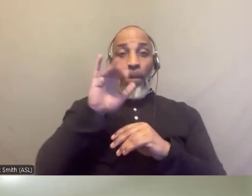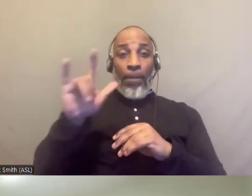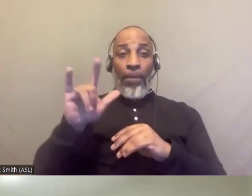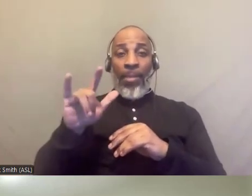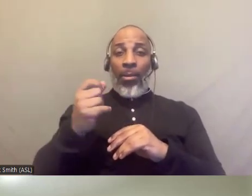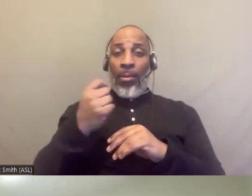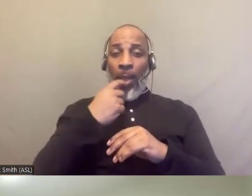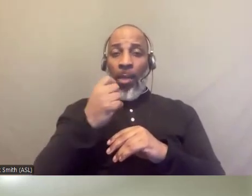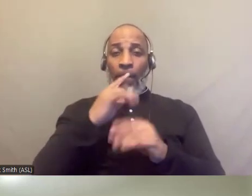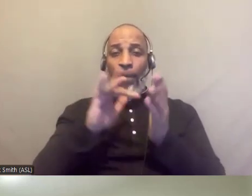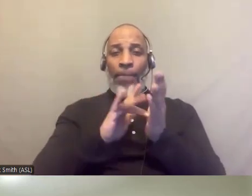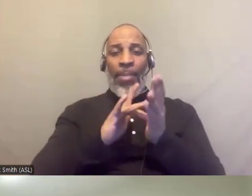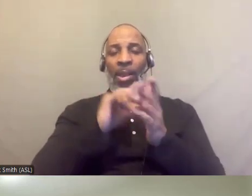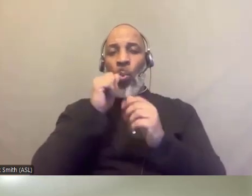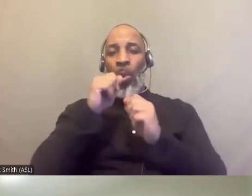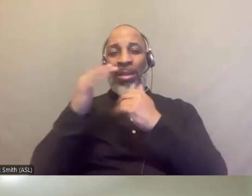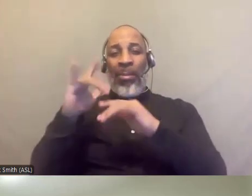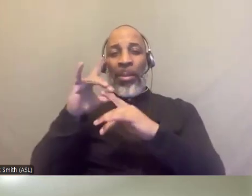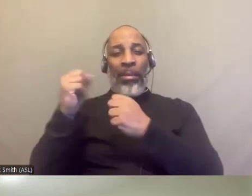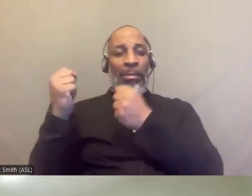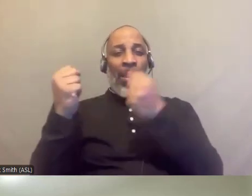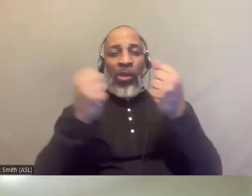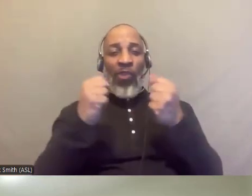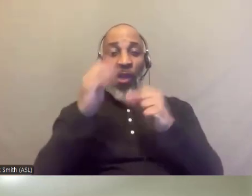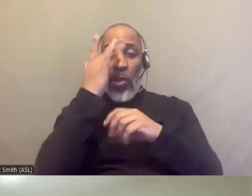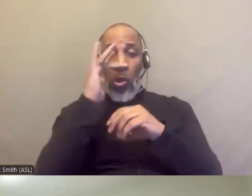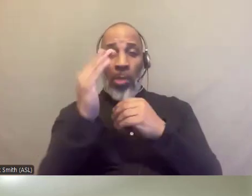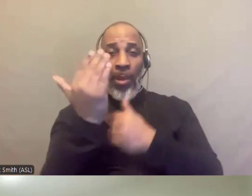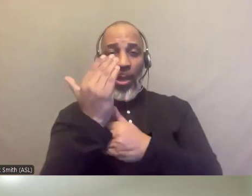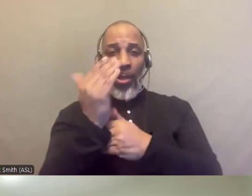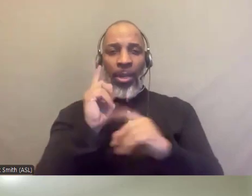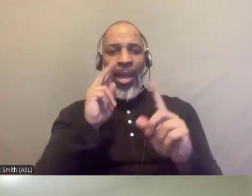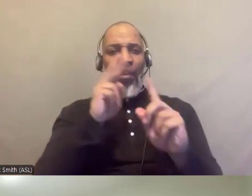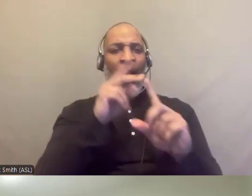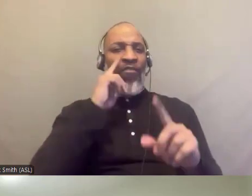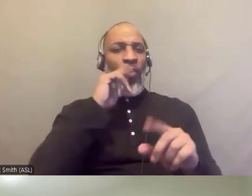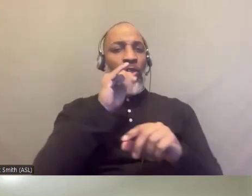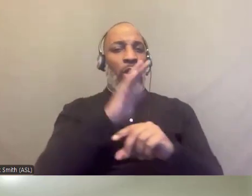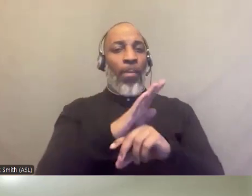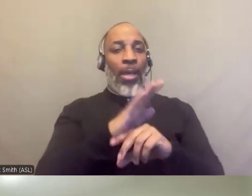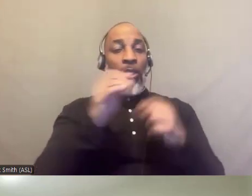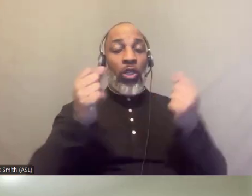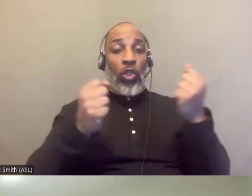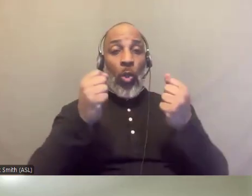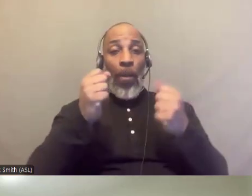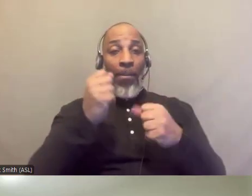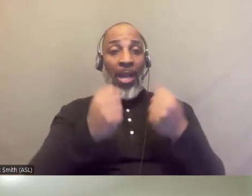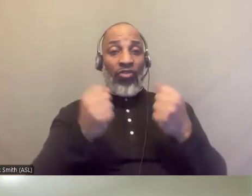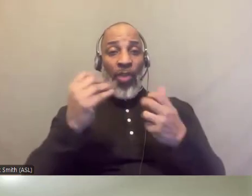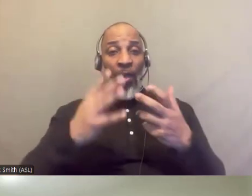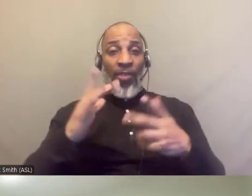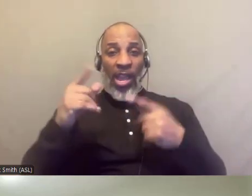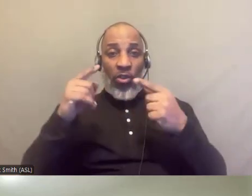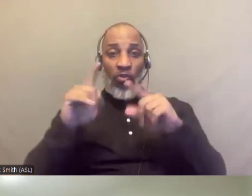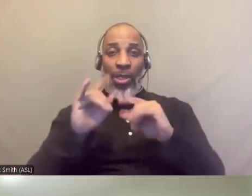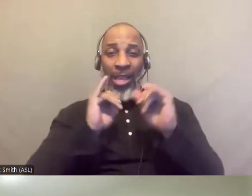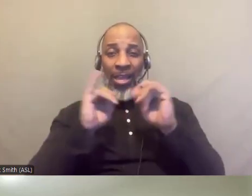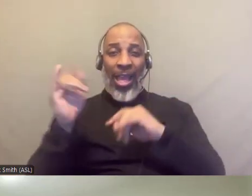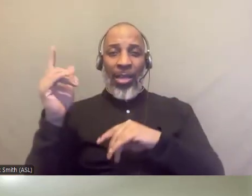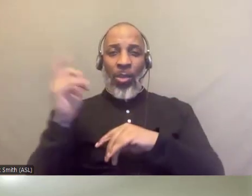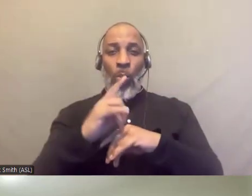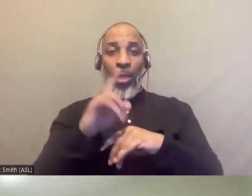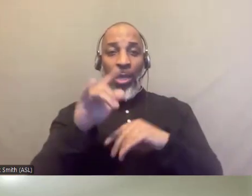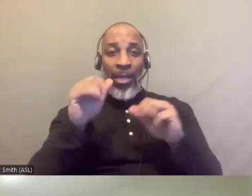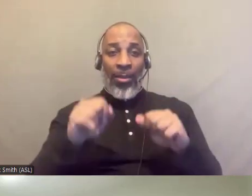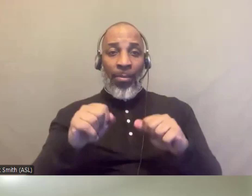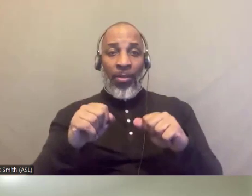medication which limits his ability to drive in the early morning. He applies for a job as a school bus driver and during the interview is asked